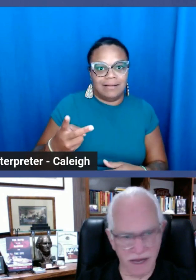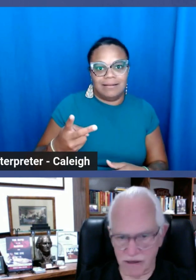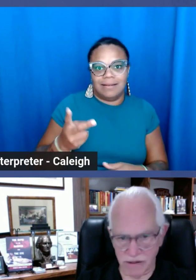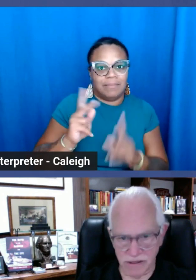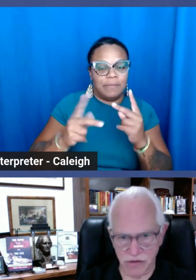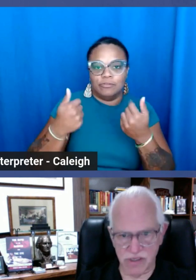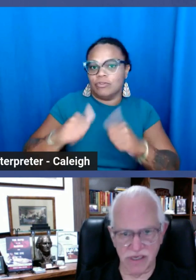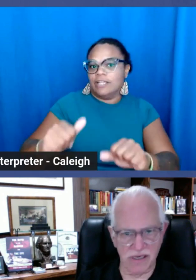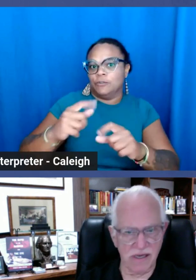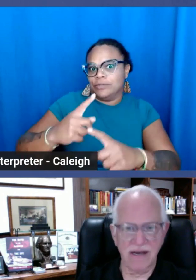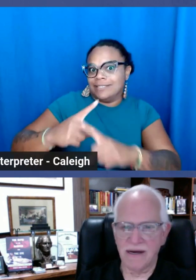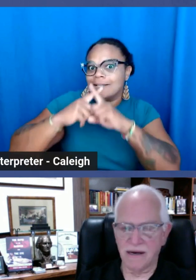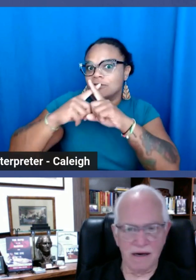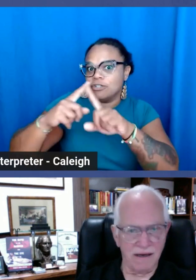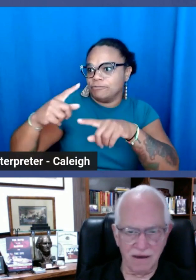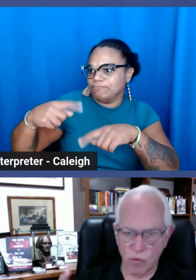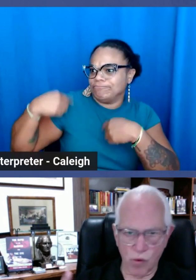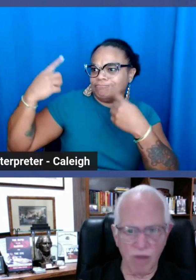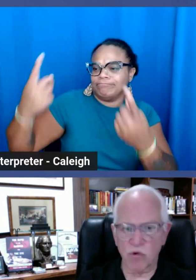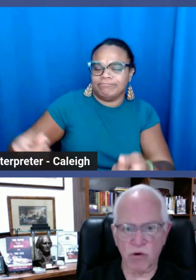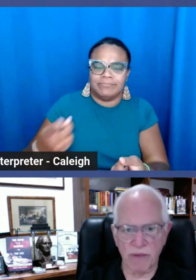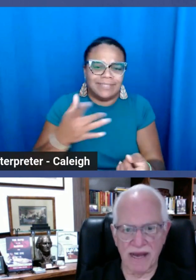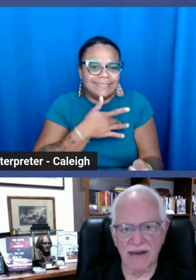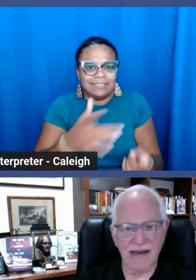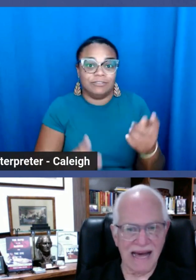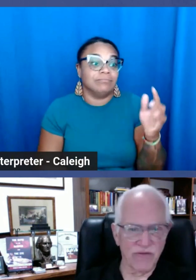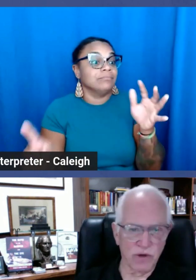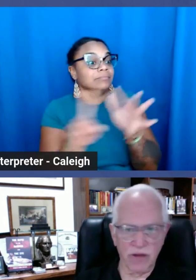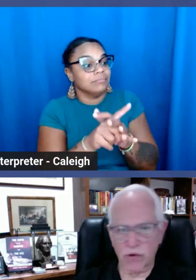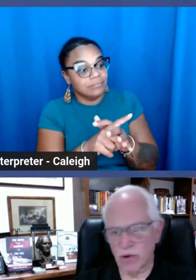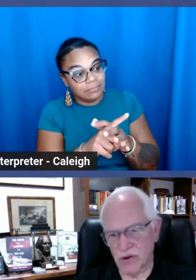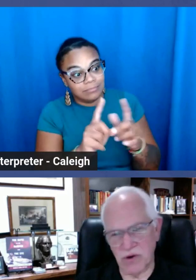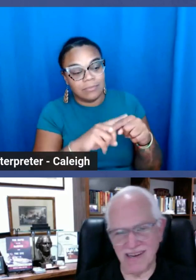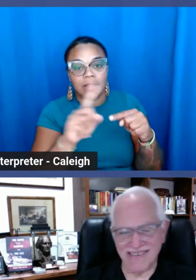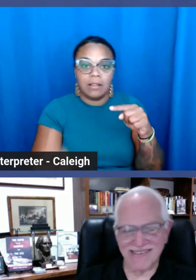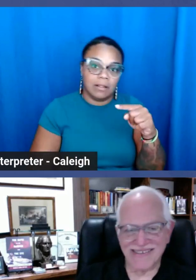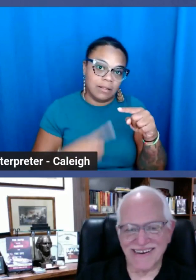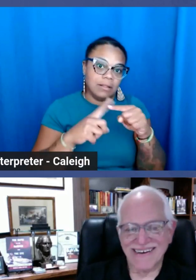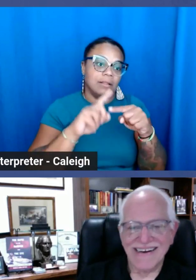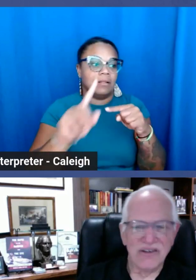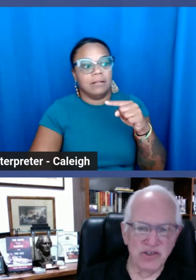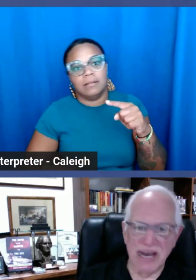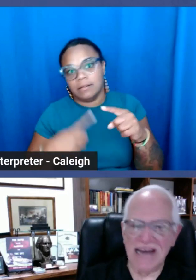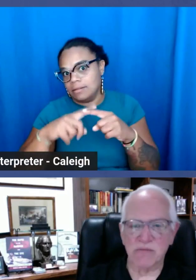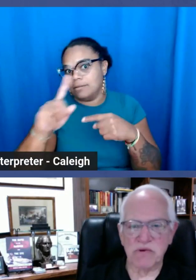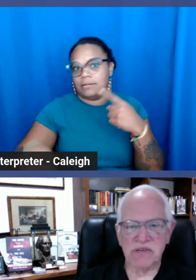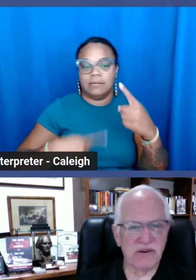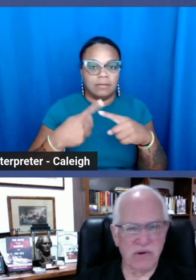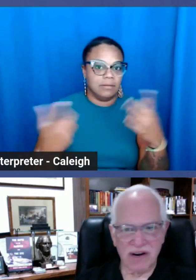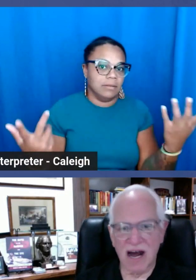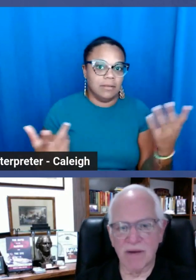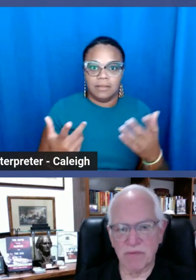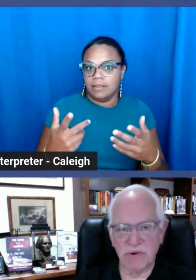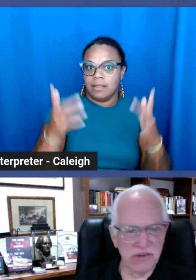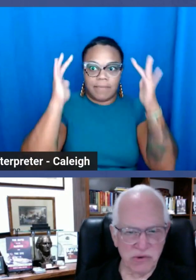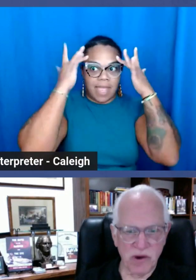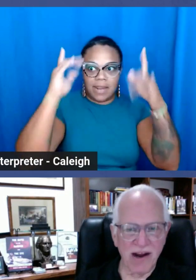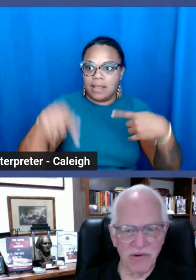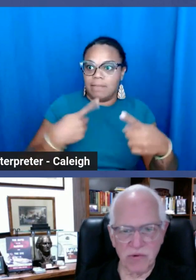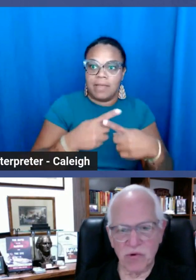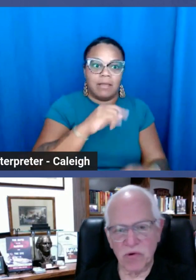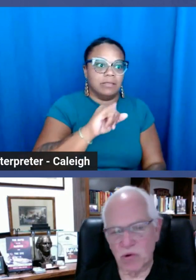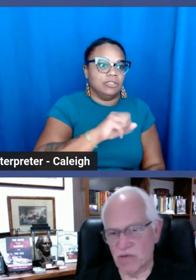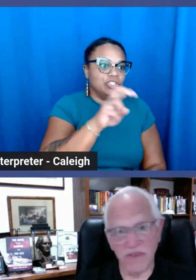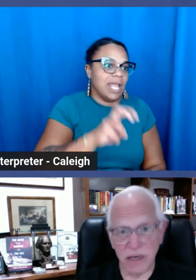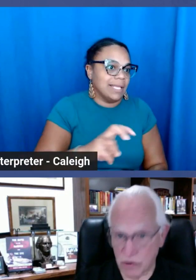in cycles. You see one moral panic after another, whether it's jazz music or comic books or rock